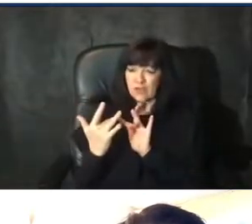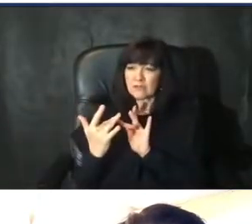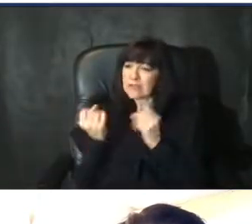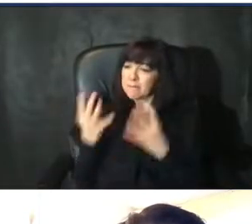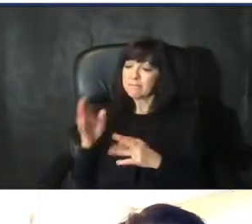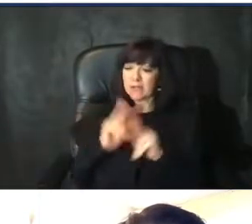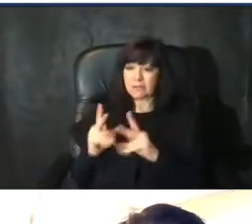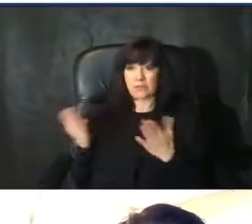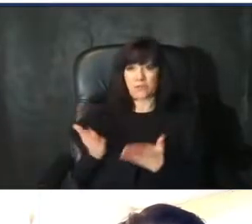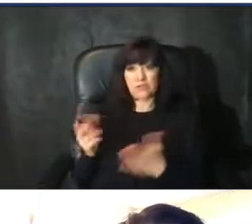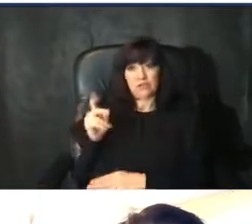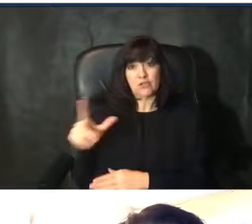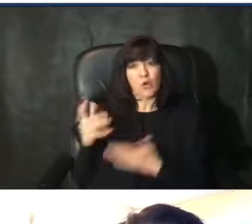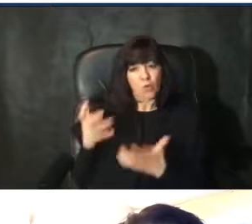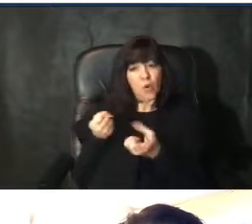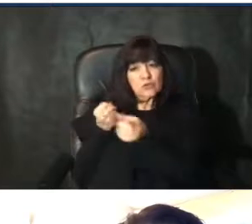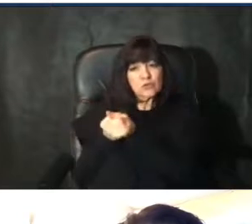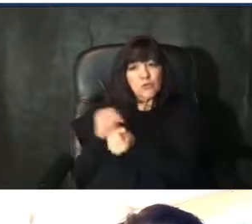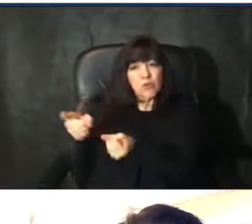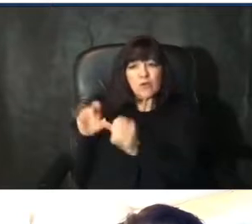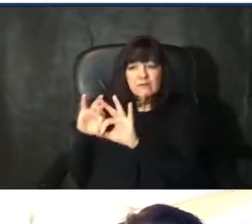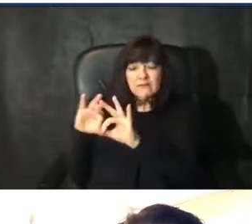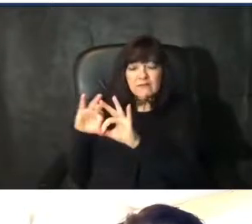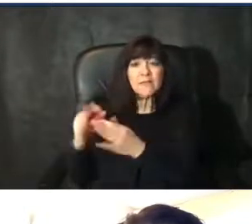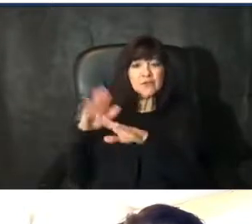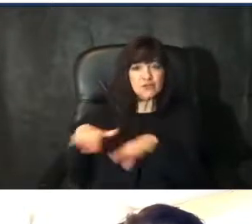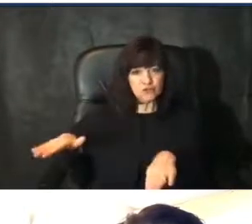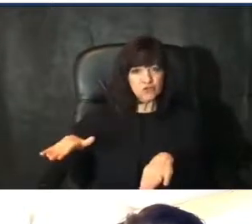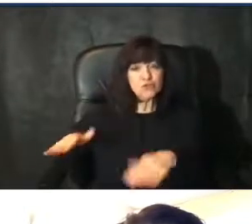families and their children, and we just encourage you to